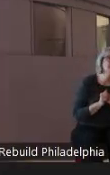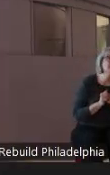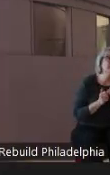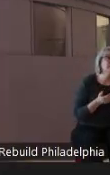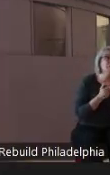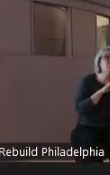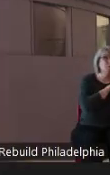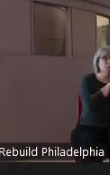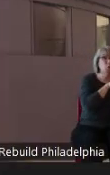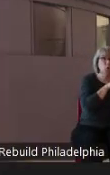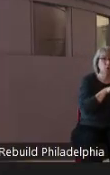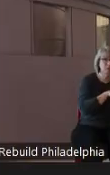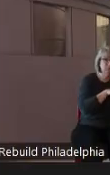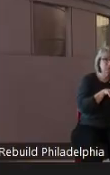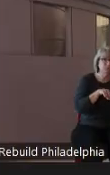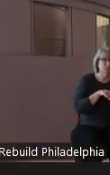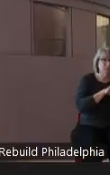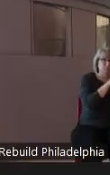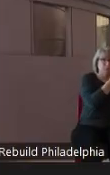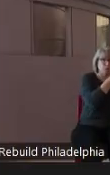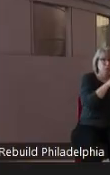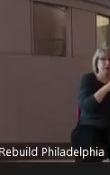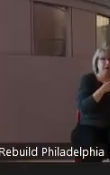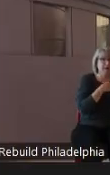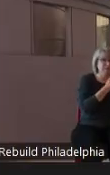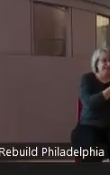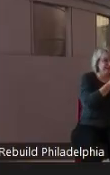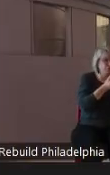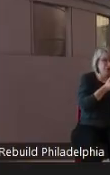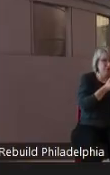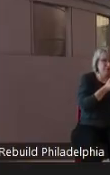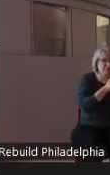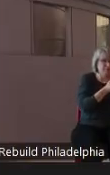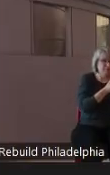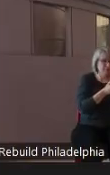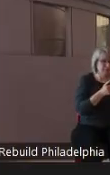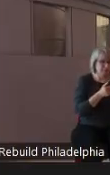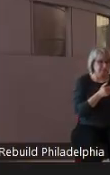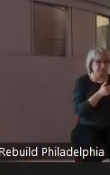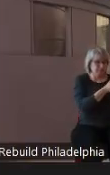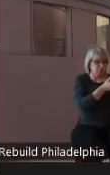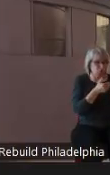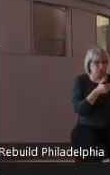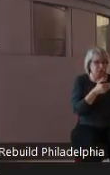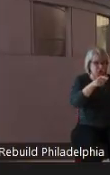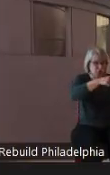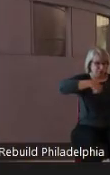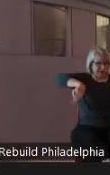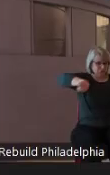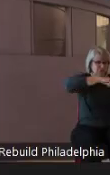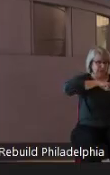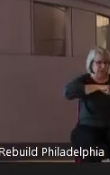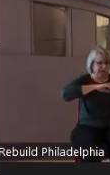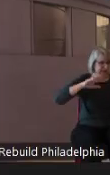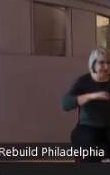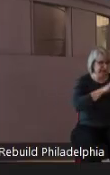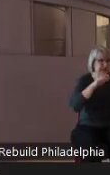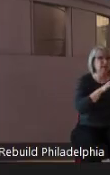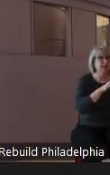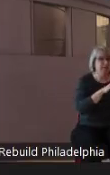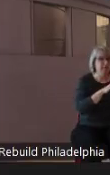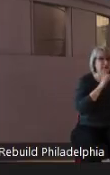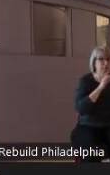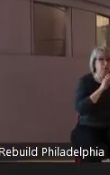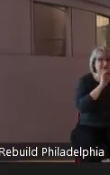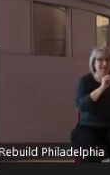The new pool area will have 2 separate pools. The bottom one, which is closer to the entry, is the activity pool that